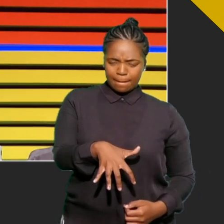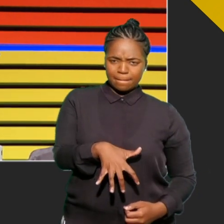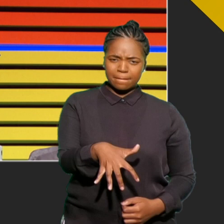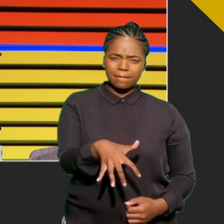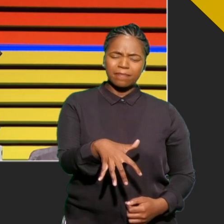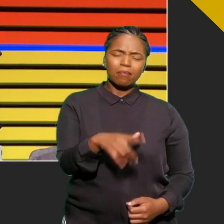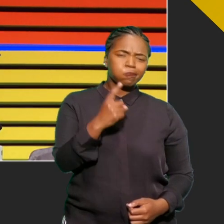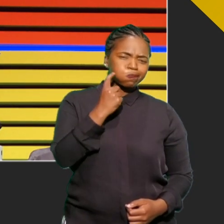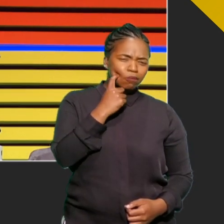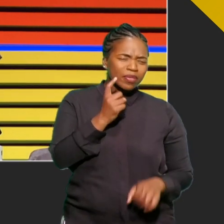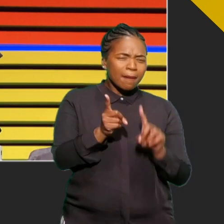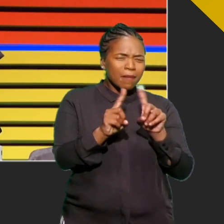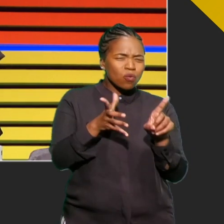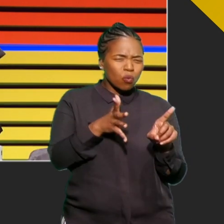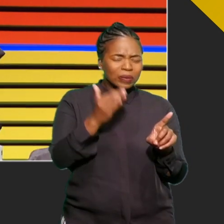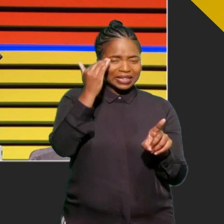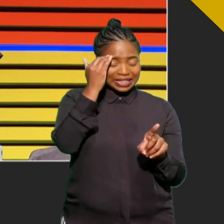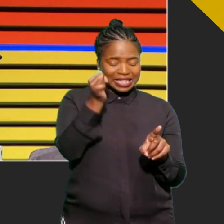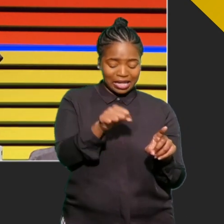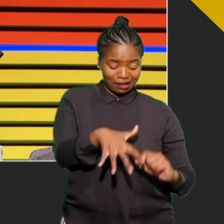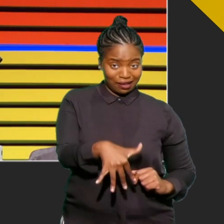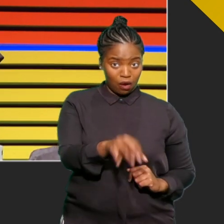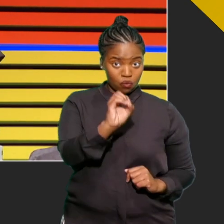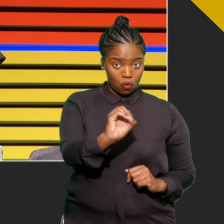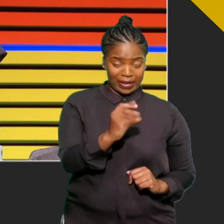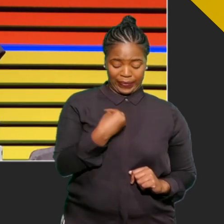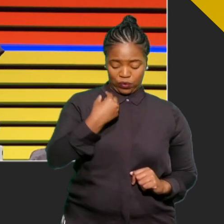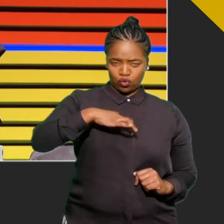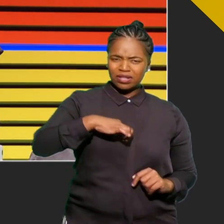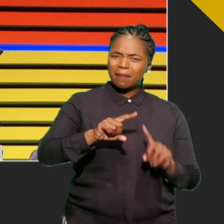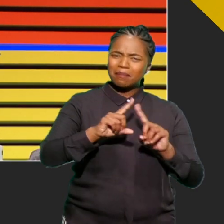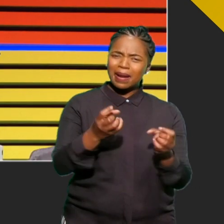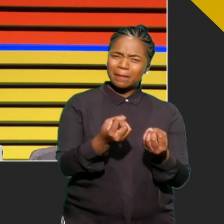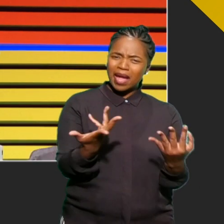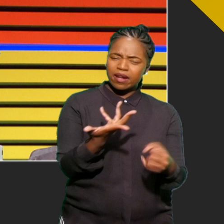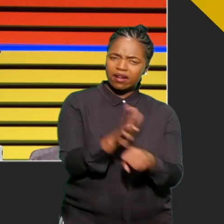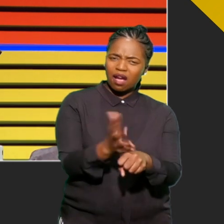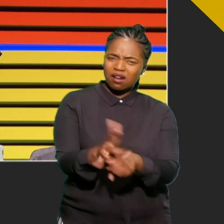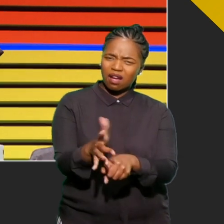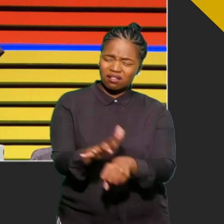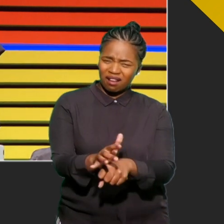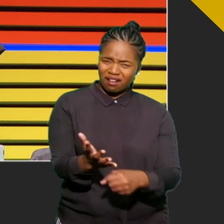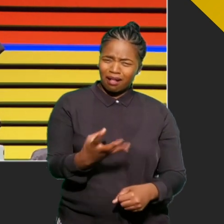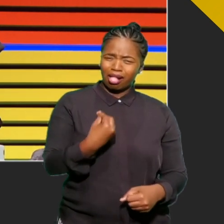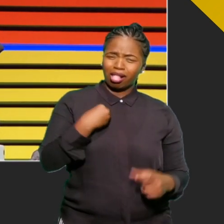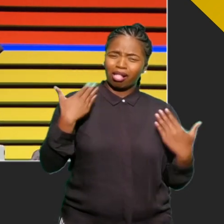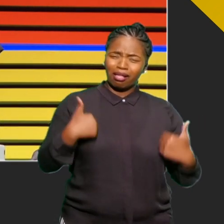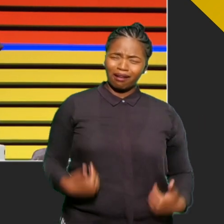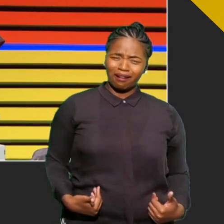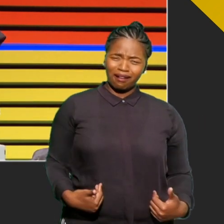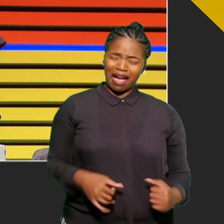We want to look at the high mortality rates of your teenage pregnancy, but also asking the question, these young